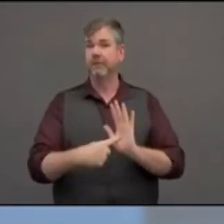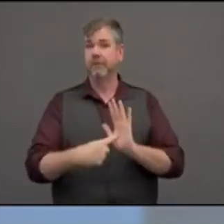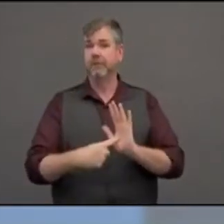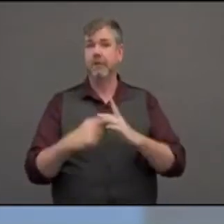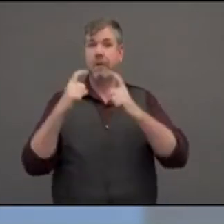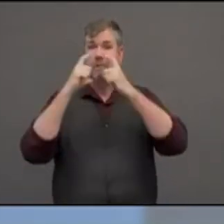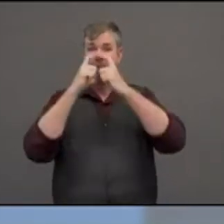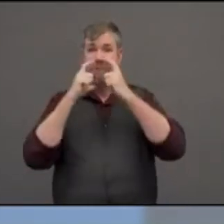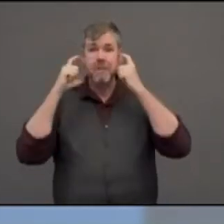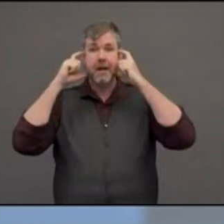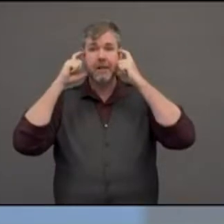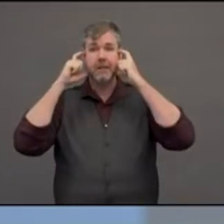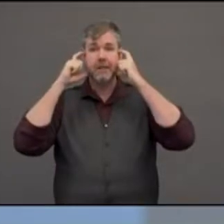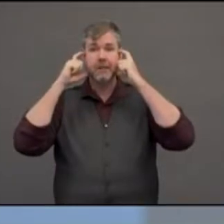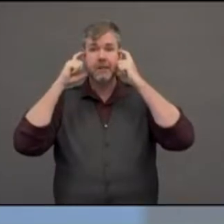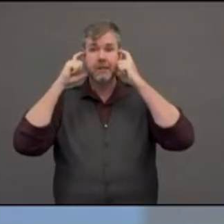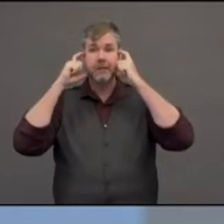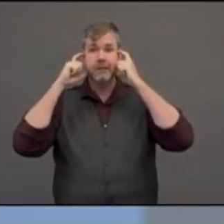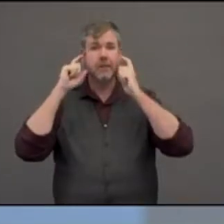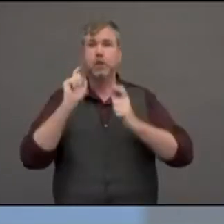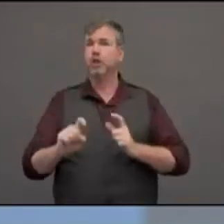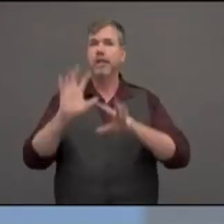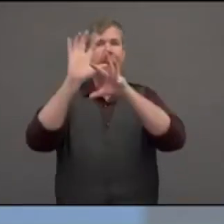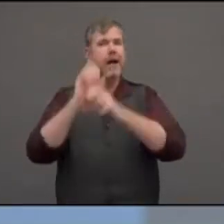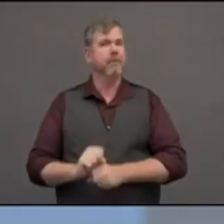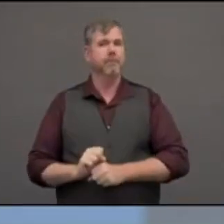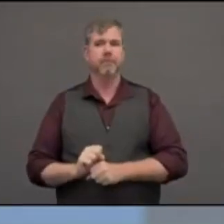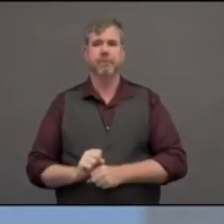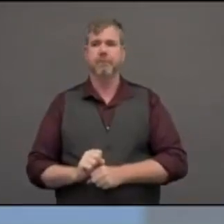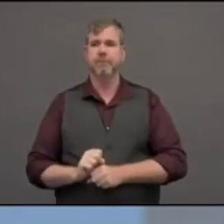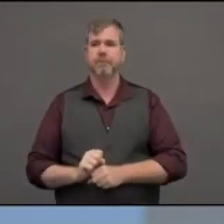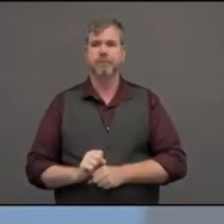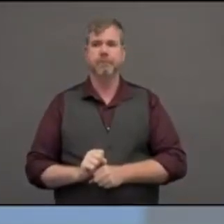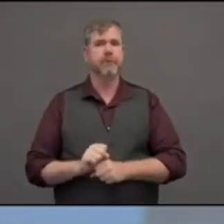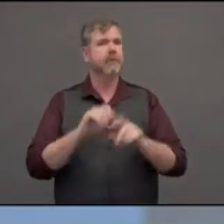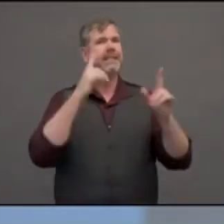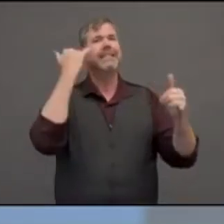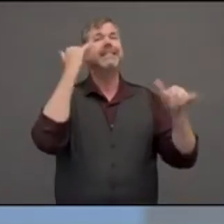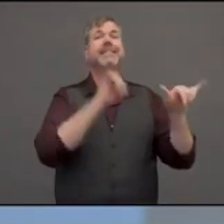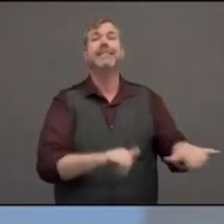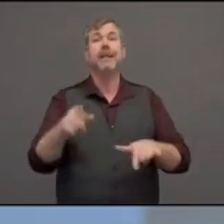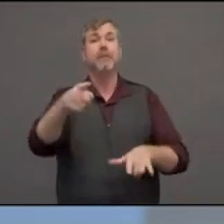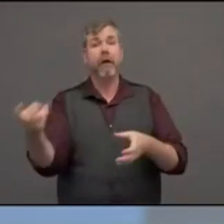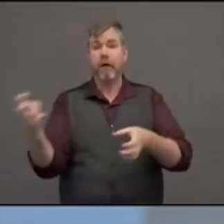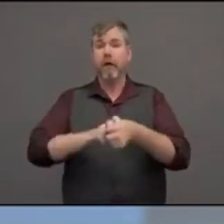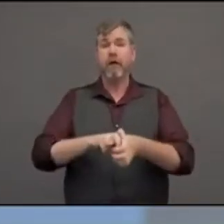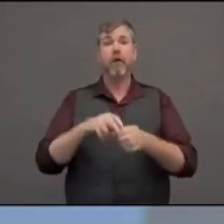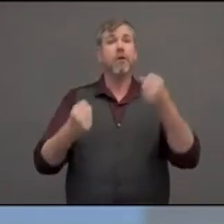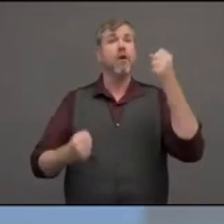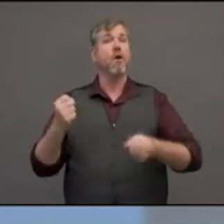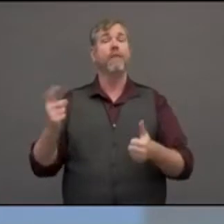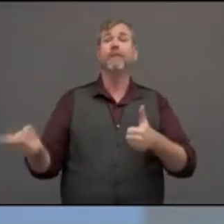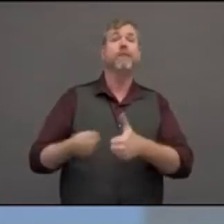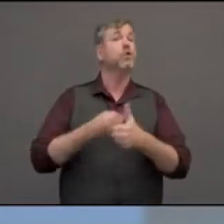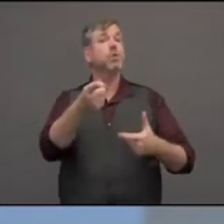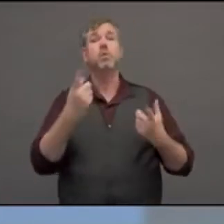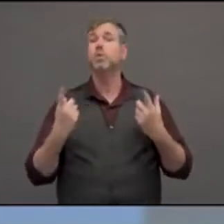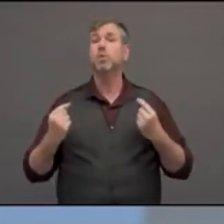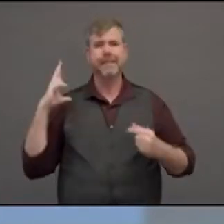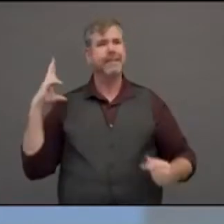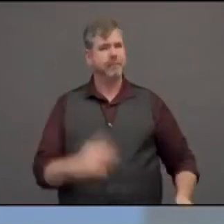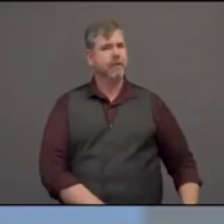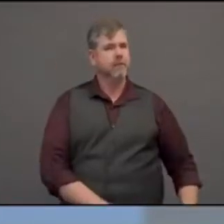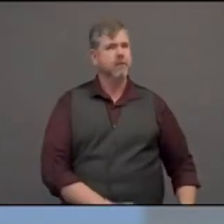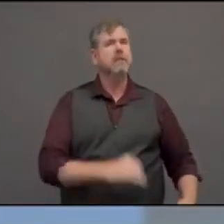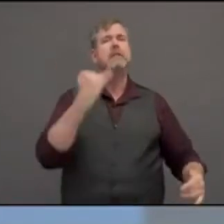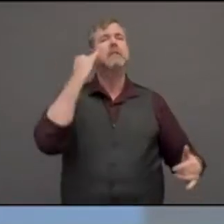should be as much a habit as wearing a seatbelt when you get into the car. Seatbelt is about safety. One difference